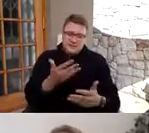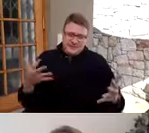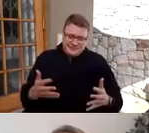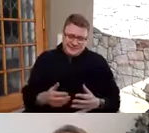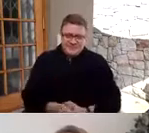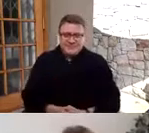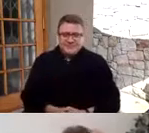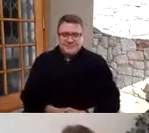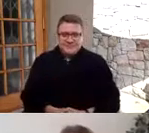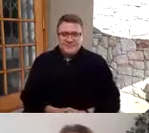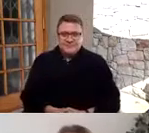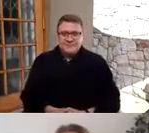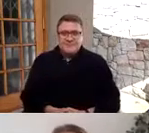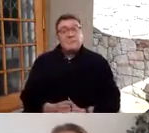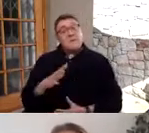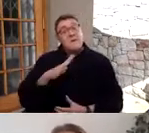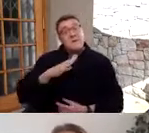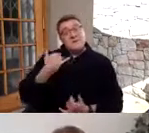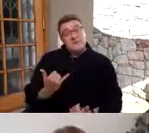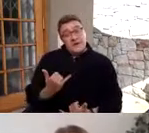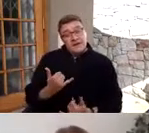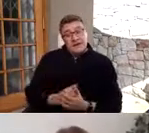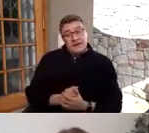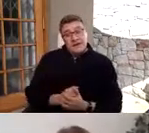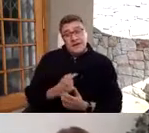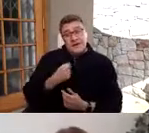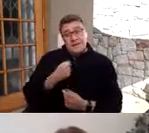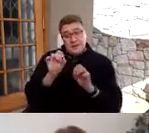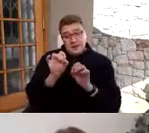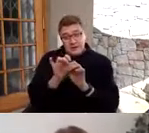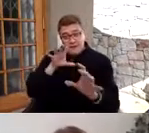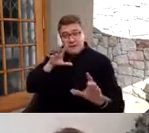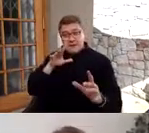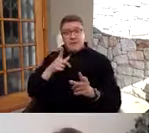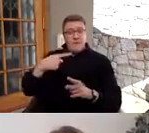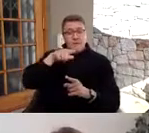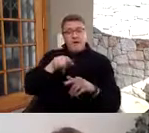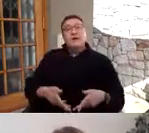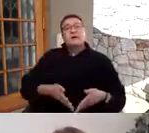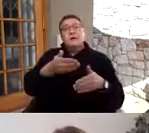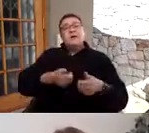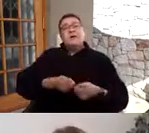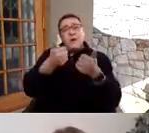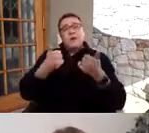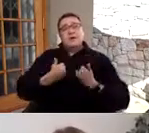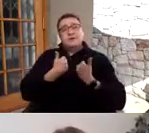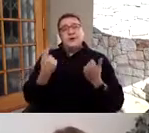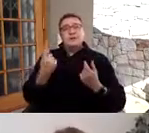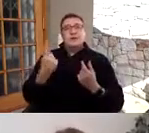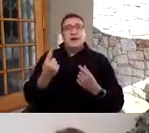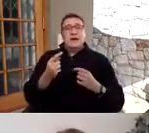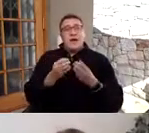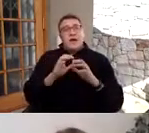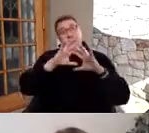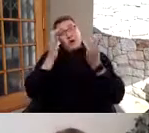So that's all for today. I'm going to release everybody to go and enjoy the rest of their Global Accessibility Awareness Day. I hope